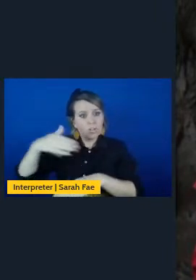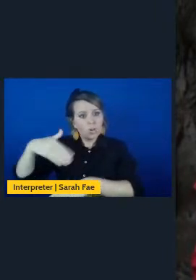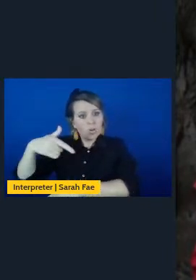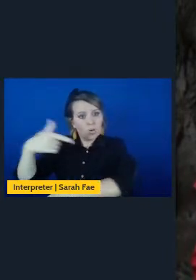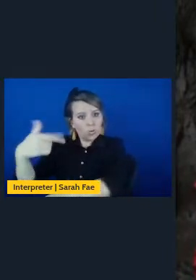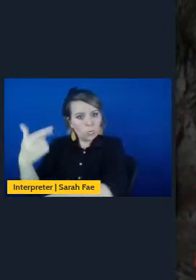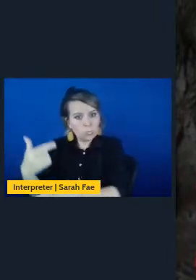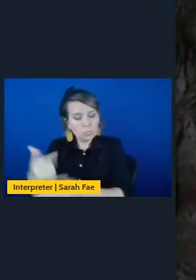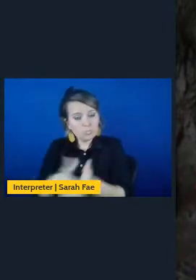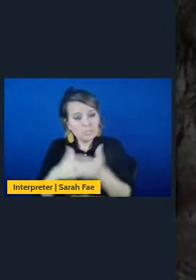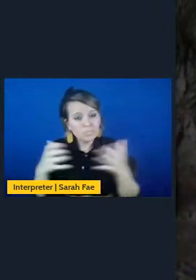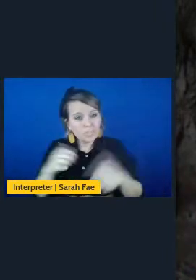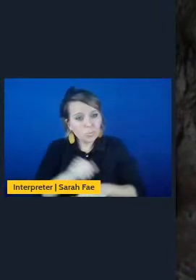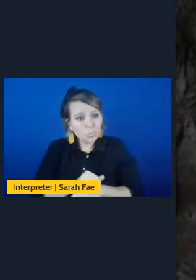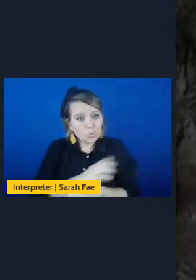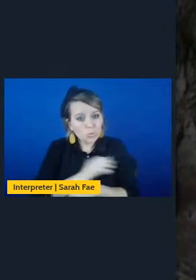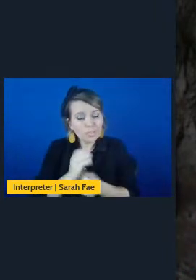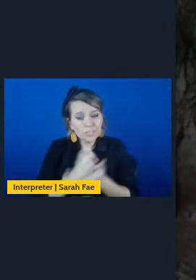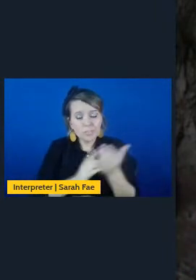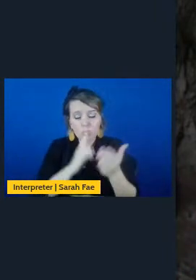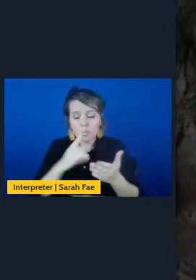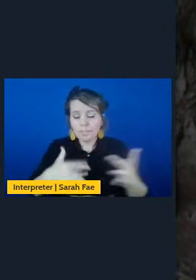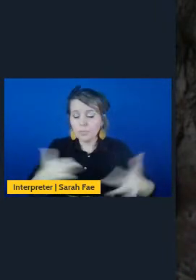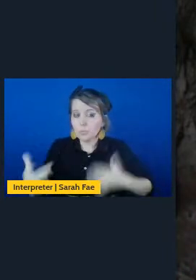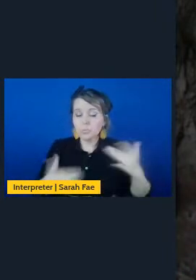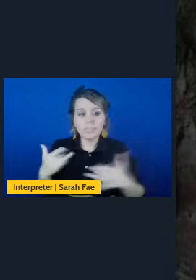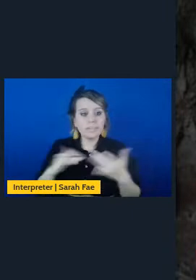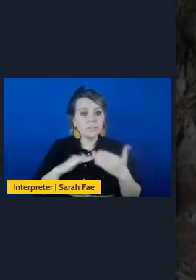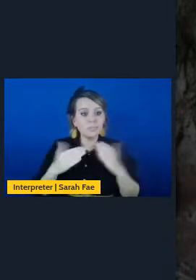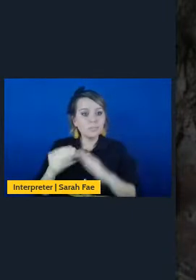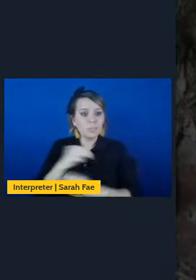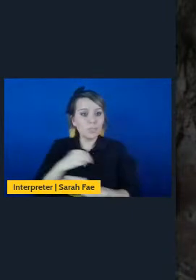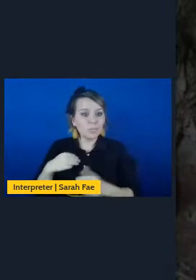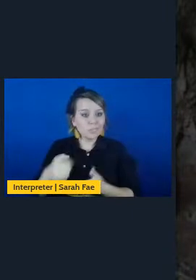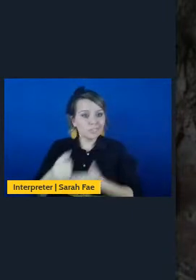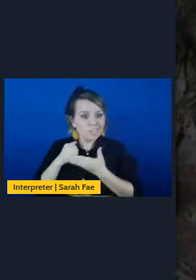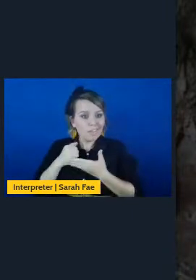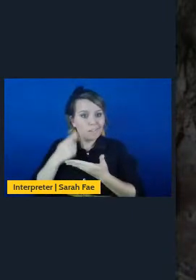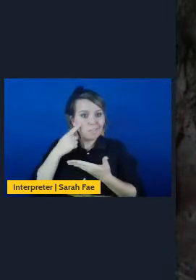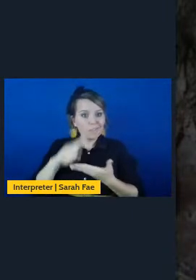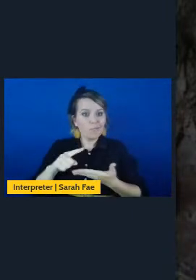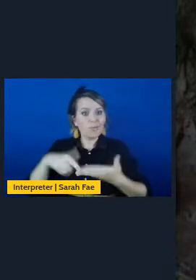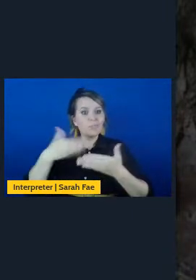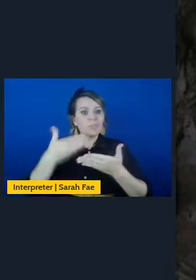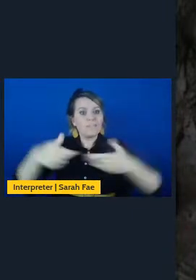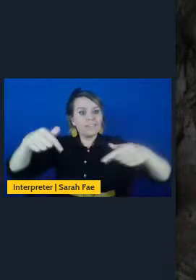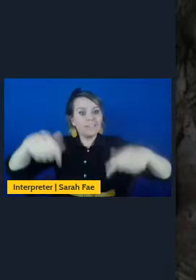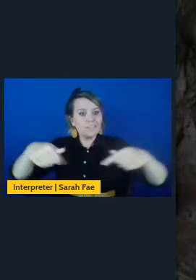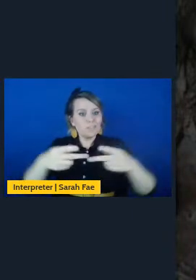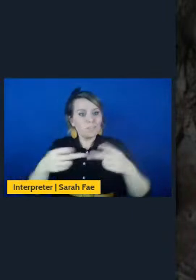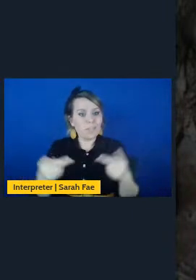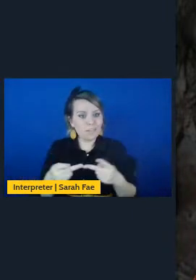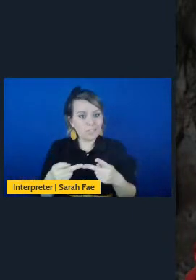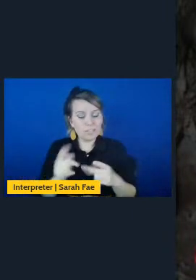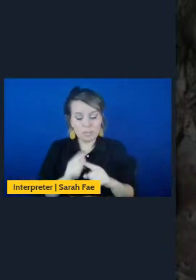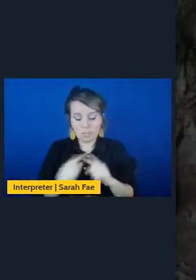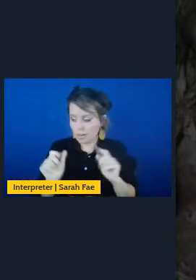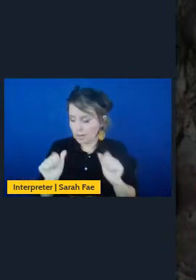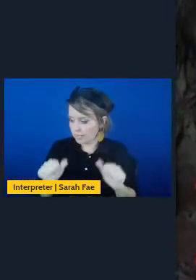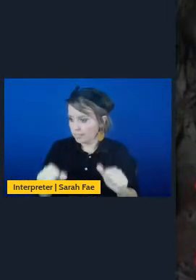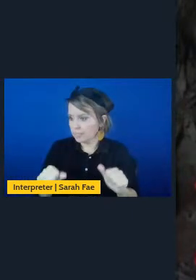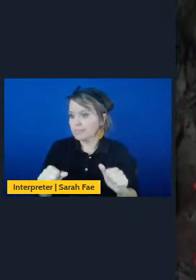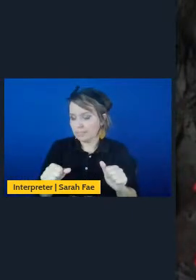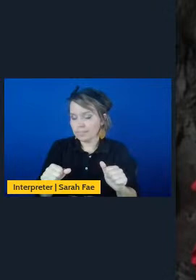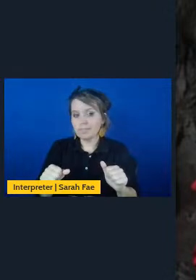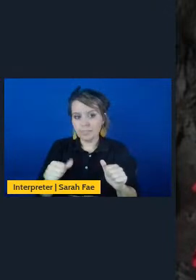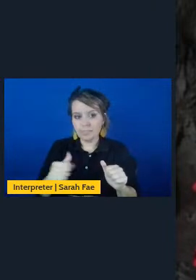of work and some very enthusiastic community members' help to get to this point. But I was able to eventually templatize